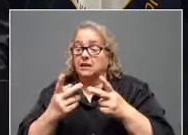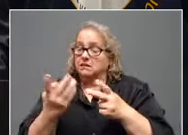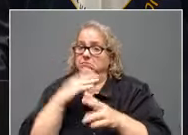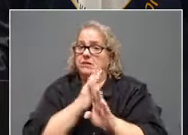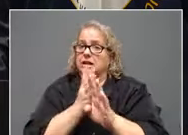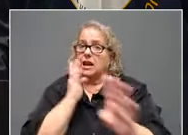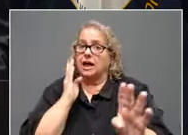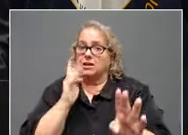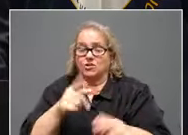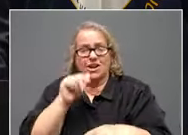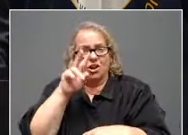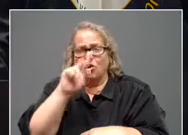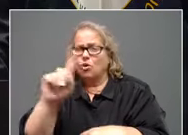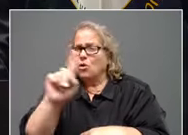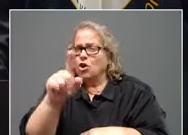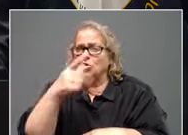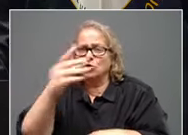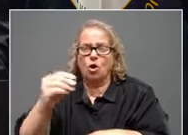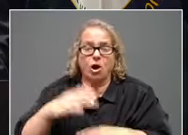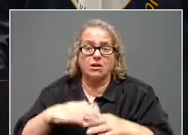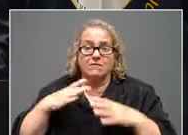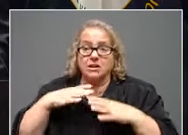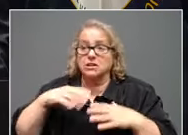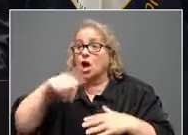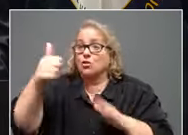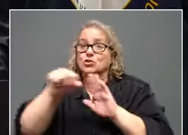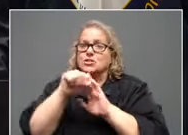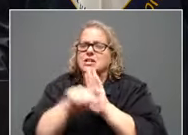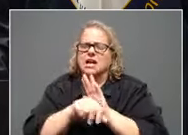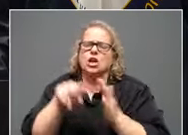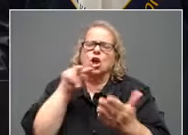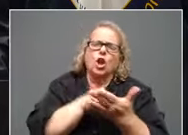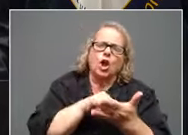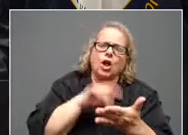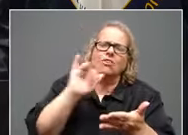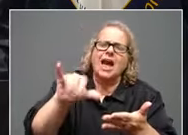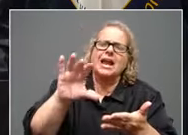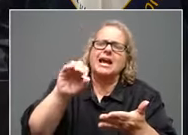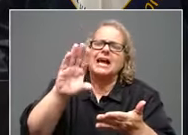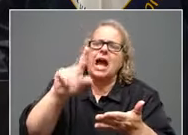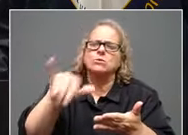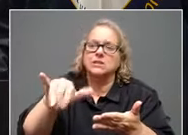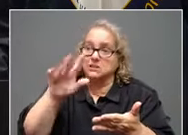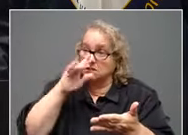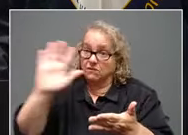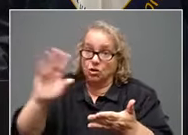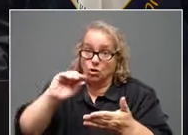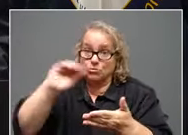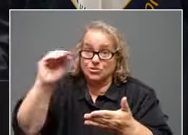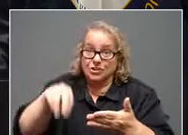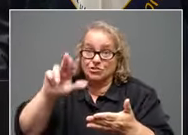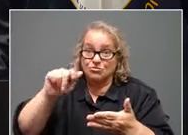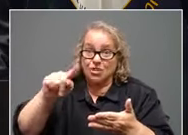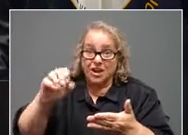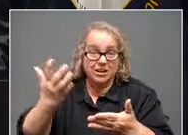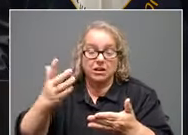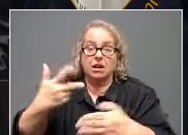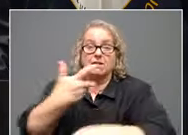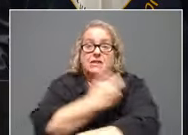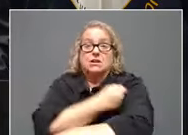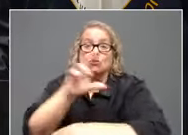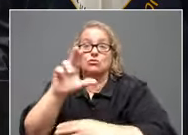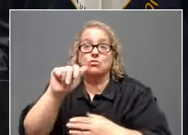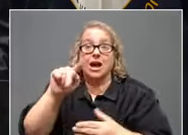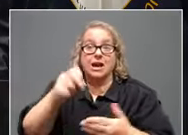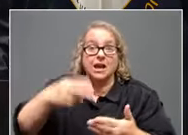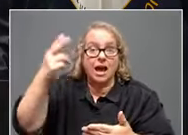you're going. You can look if you're going on vacation in another state. Look up the county, see the positivity rate, see the vaccination rate. And most places in Kentucky, you're